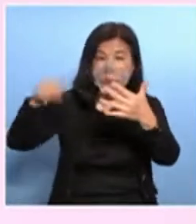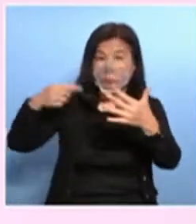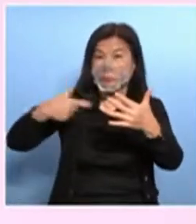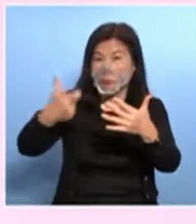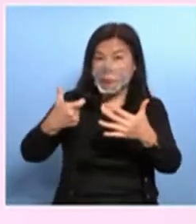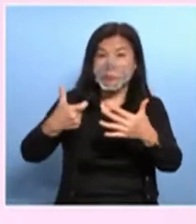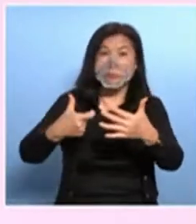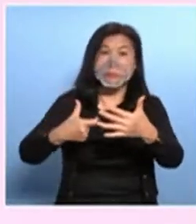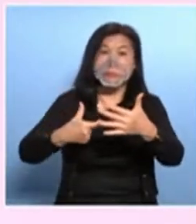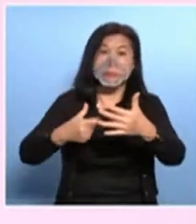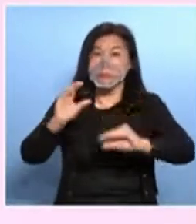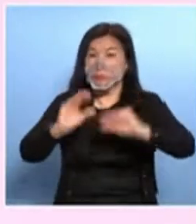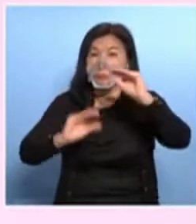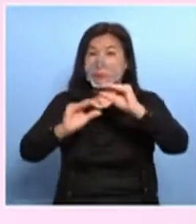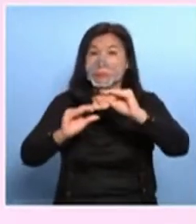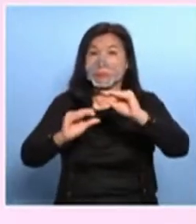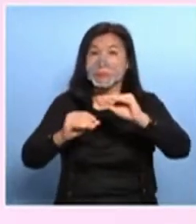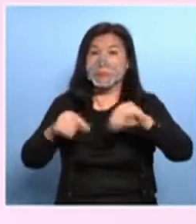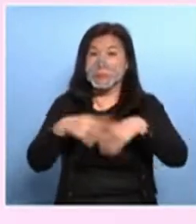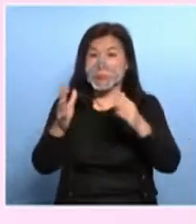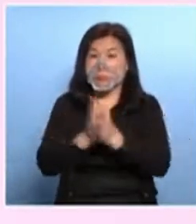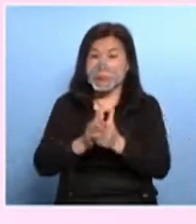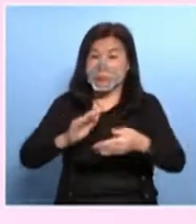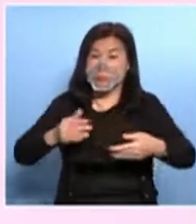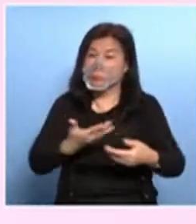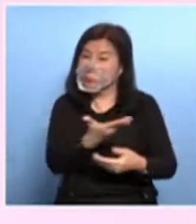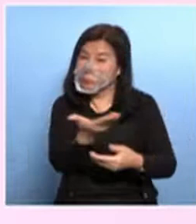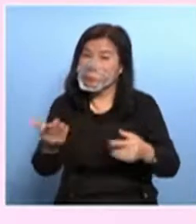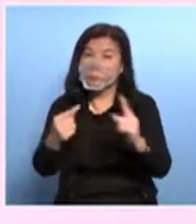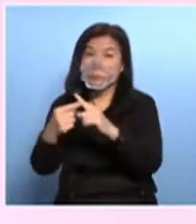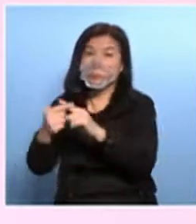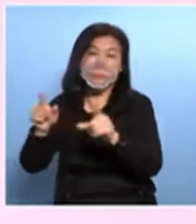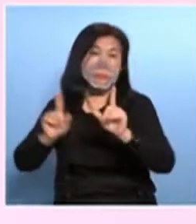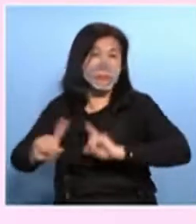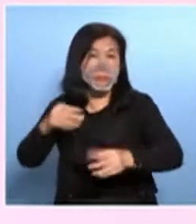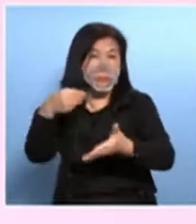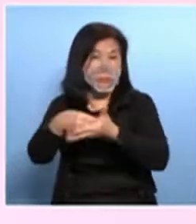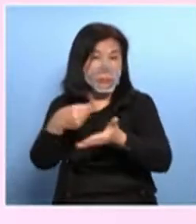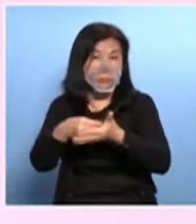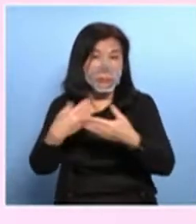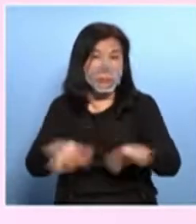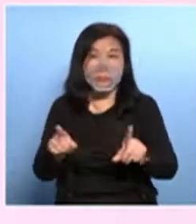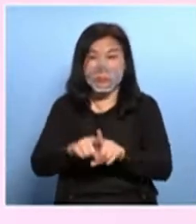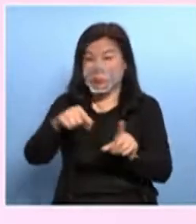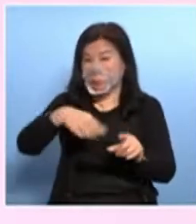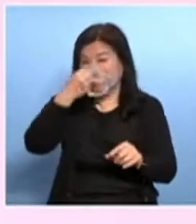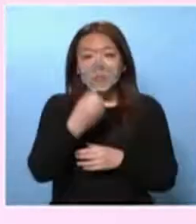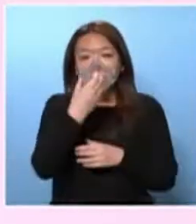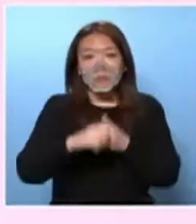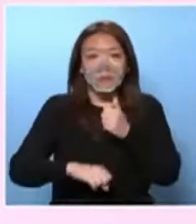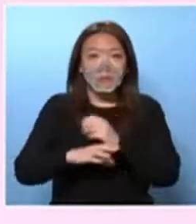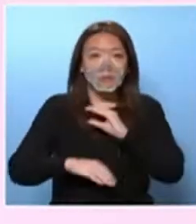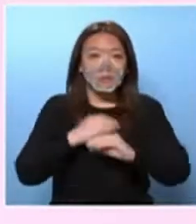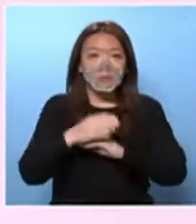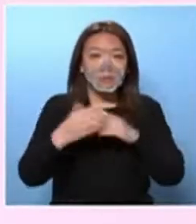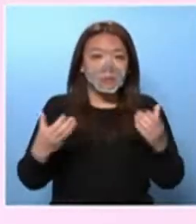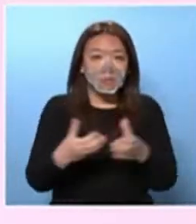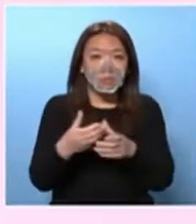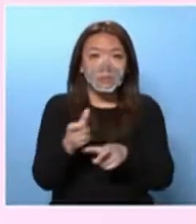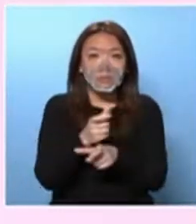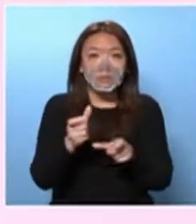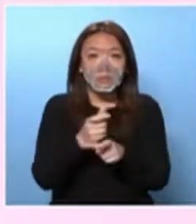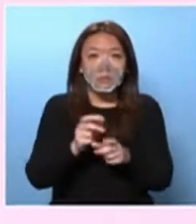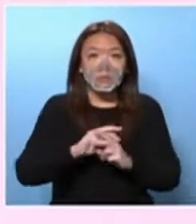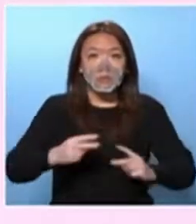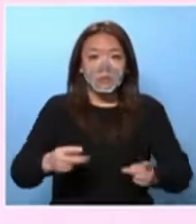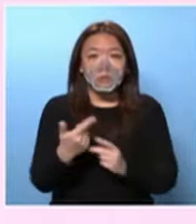to investors in the institutional market in the next financial year. This will enable the local infrastructure financing markets to become more vibrant